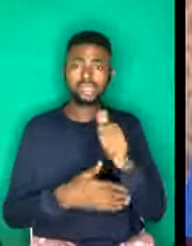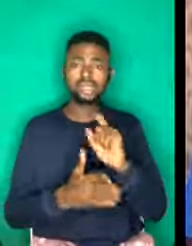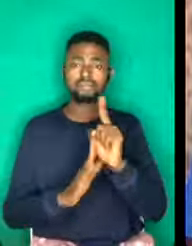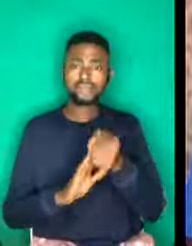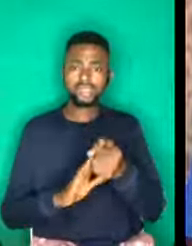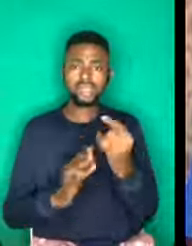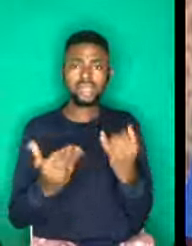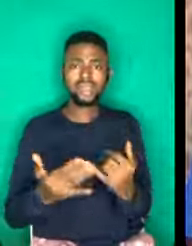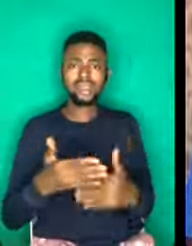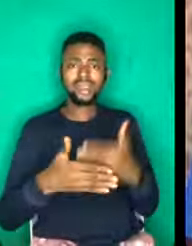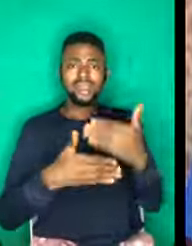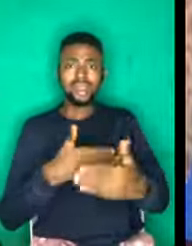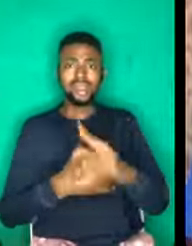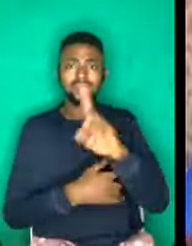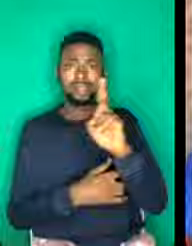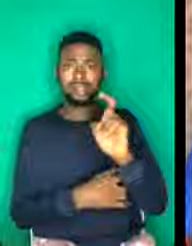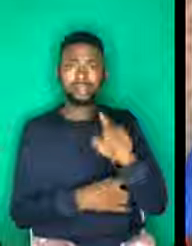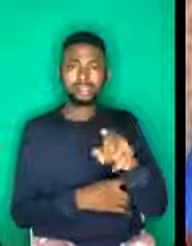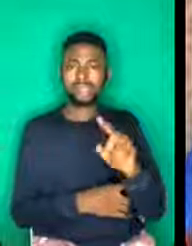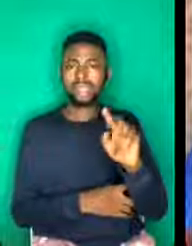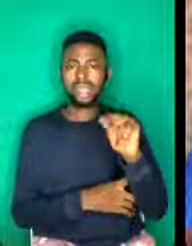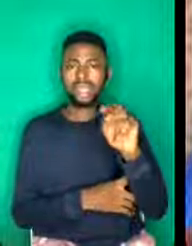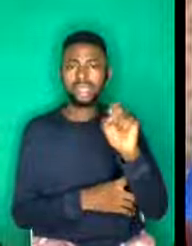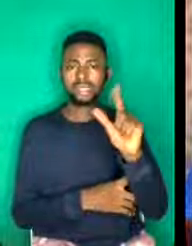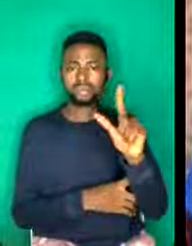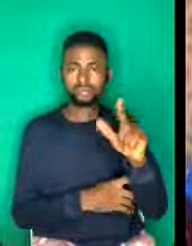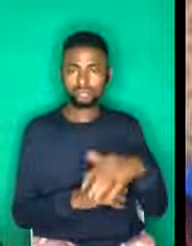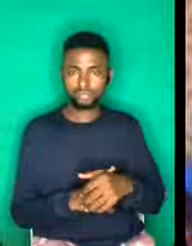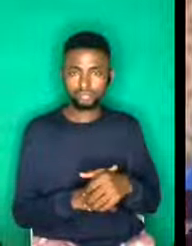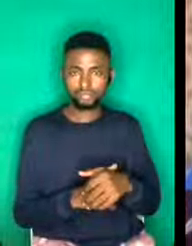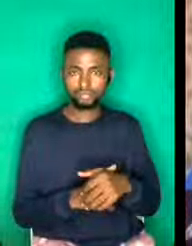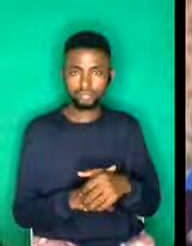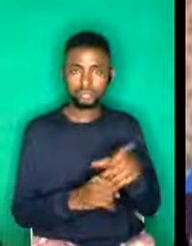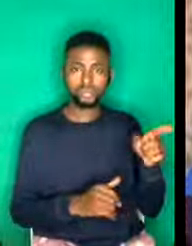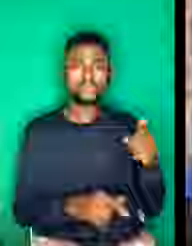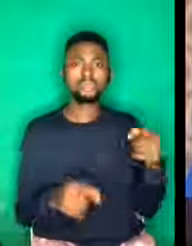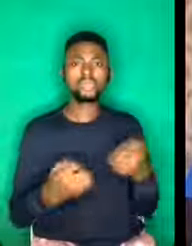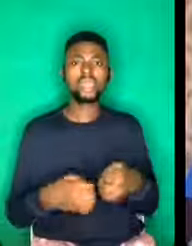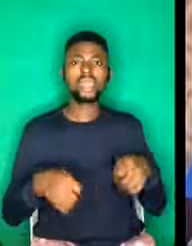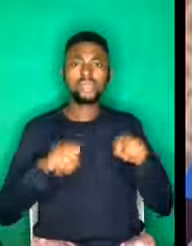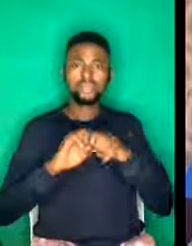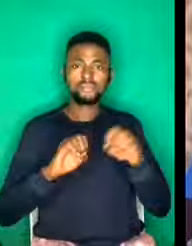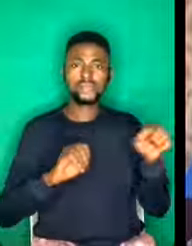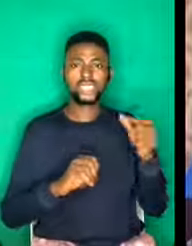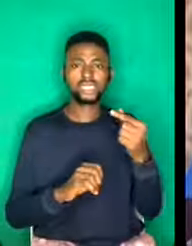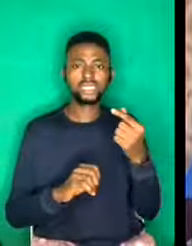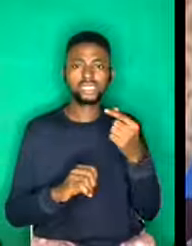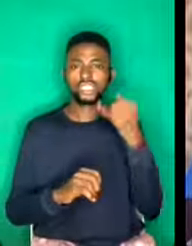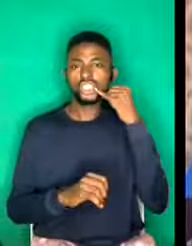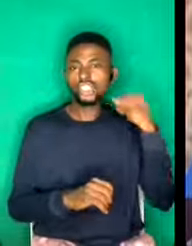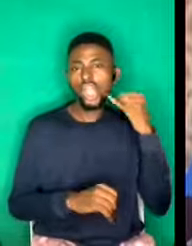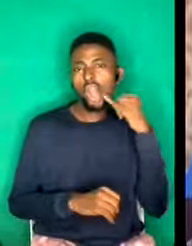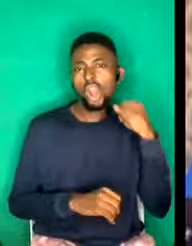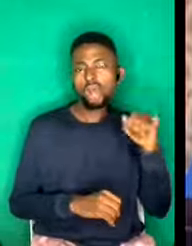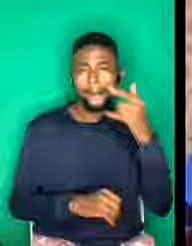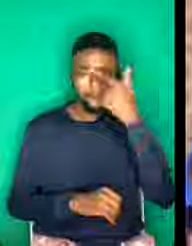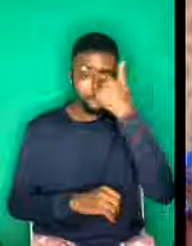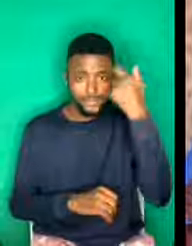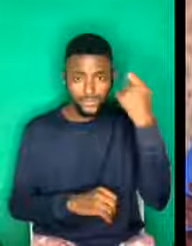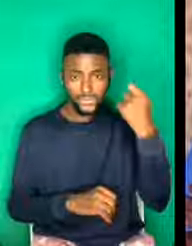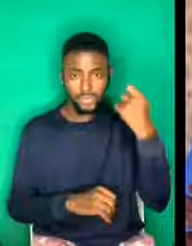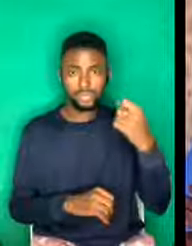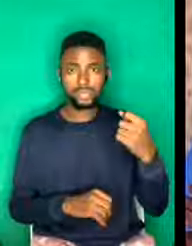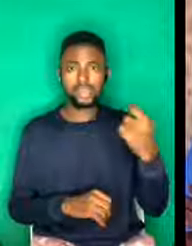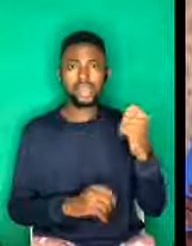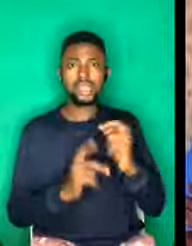question. Nigerian Sign Language. In fact, I'm even jealous, right? You can see my expression. I'm jealous because the kind